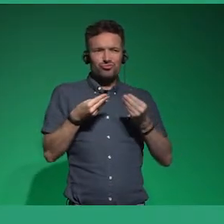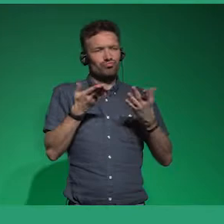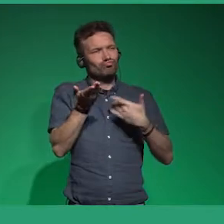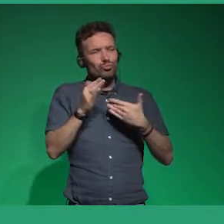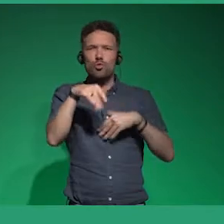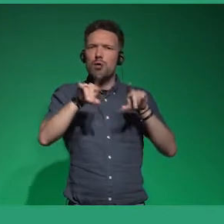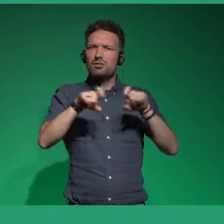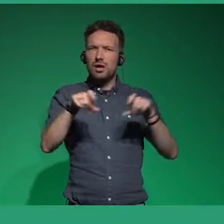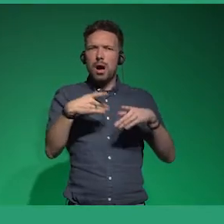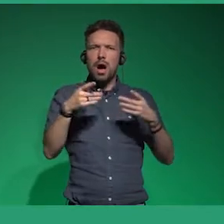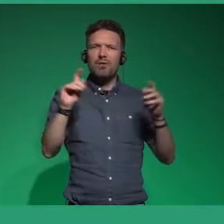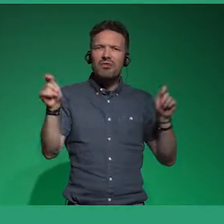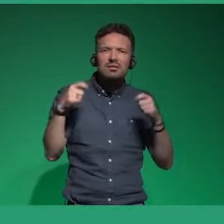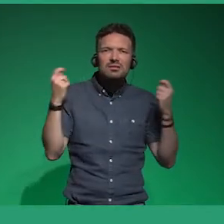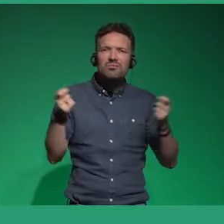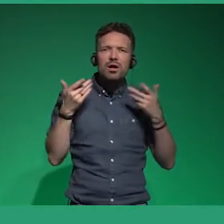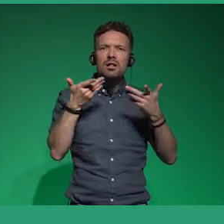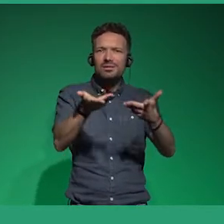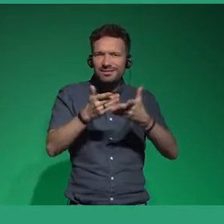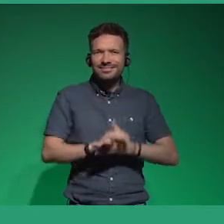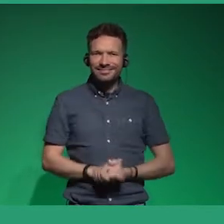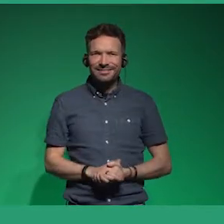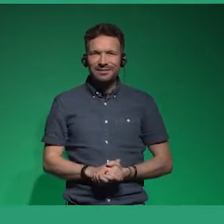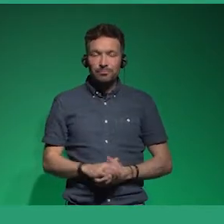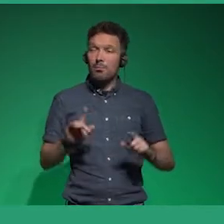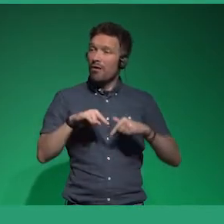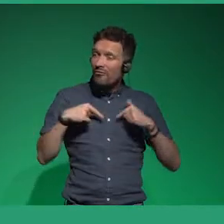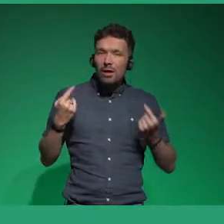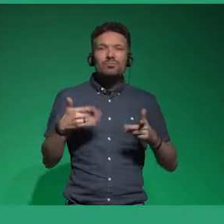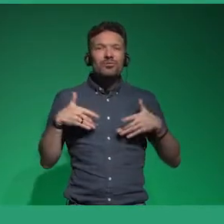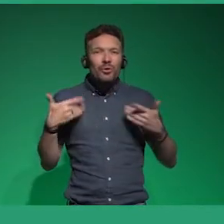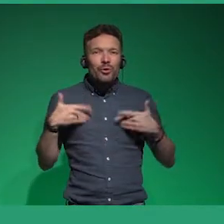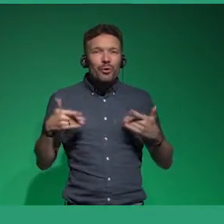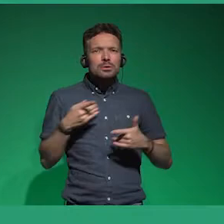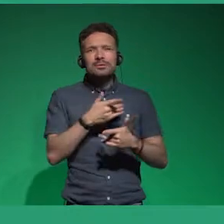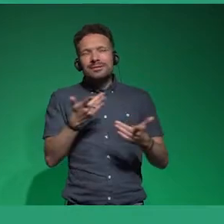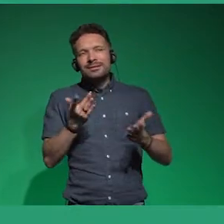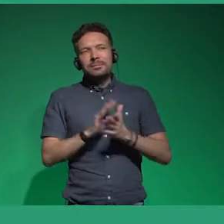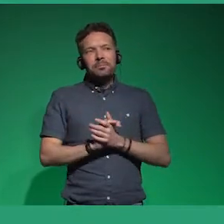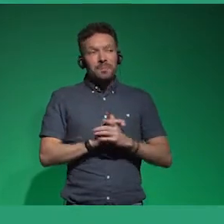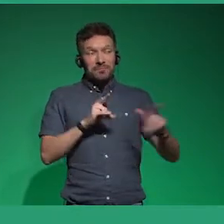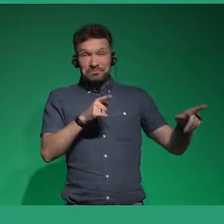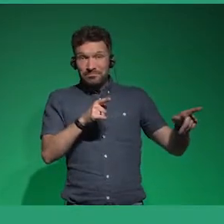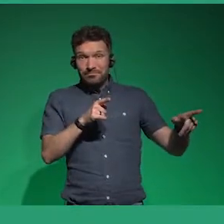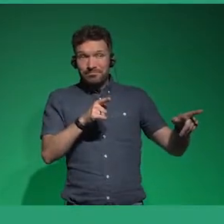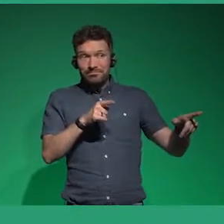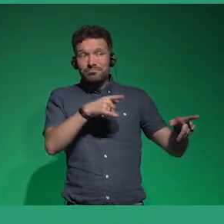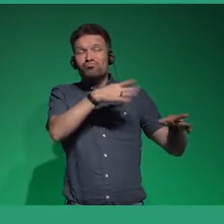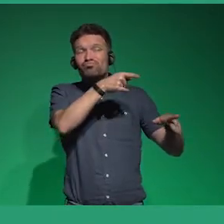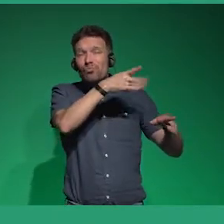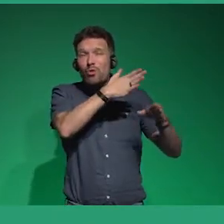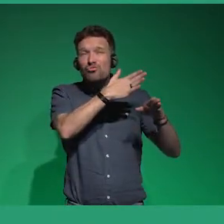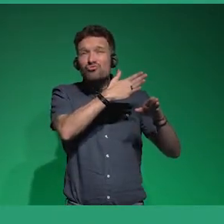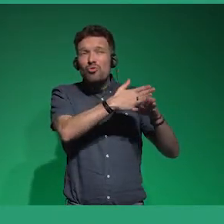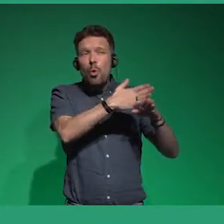to see that you have already done something very similar, right, in Rimang Baling area, and